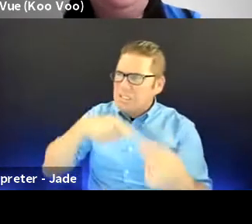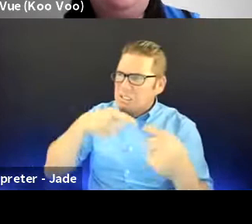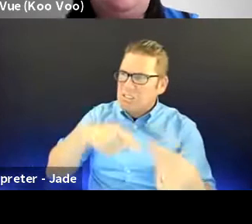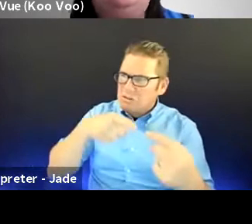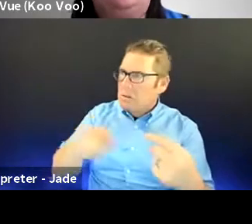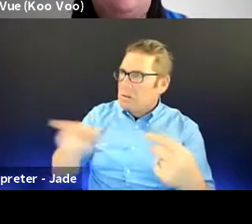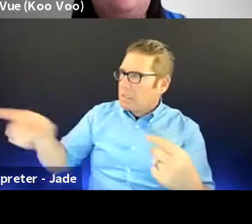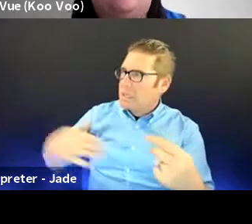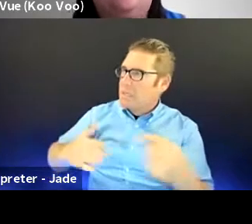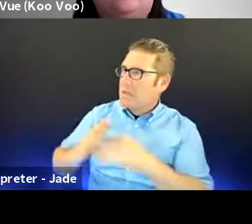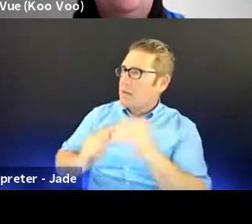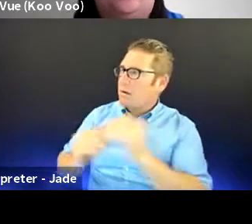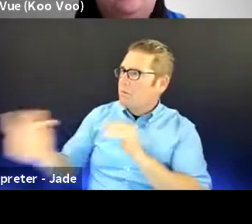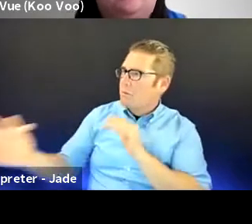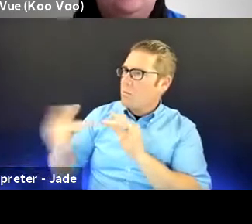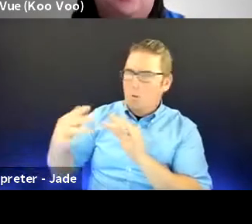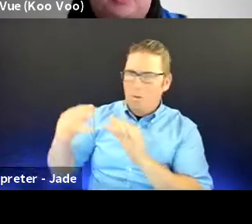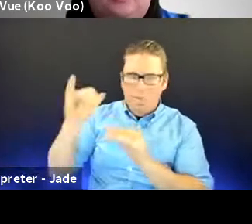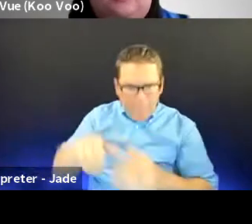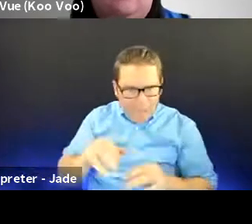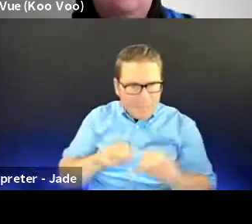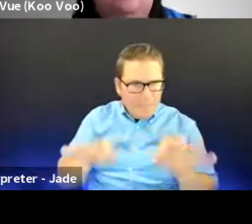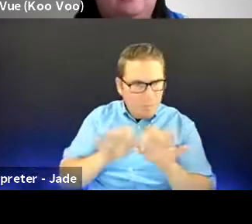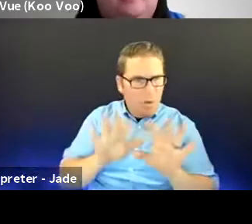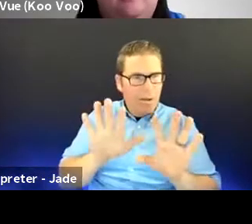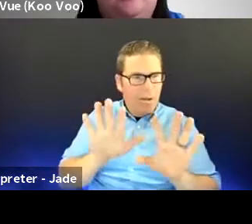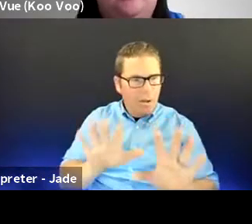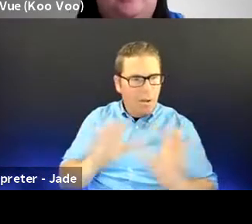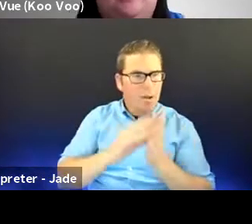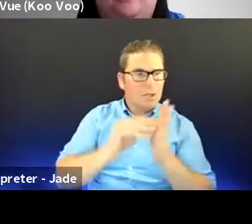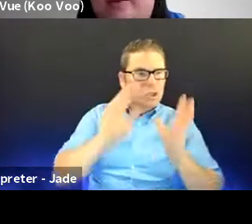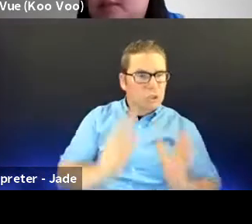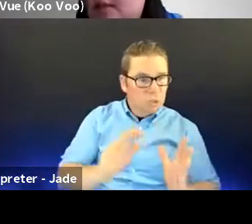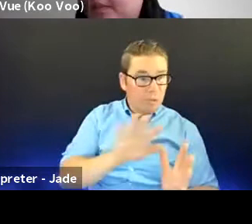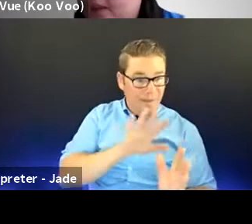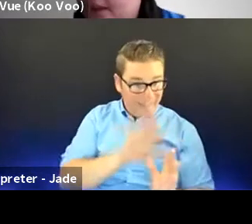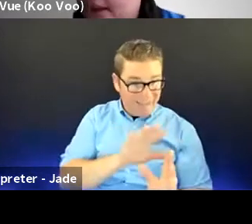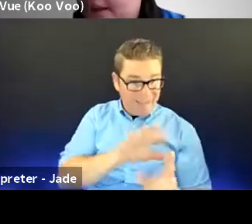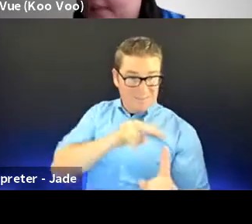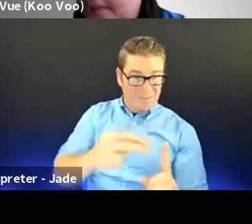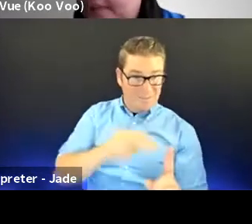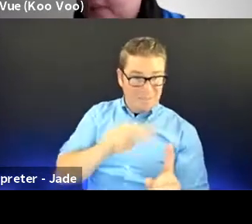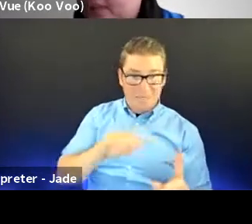me. And so I think that's really important to get the student perspective as well as the perspective of faculty.